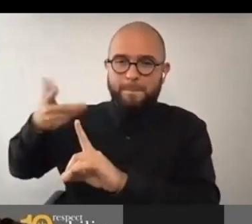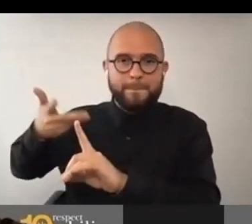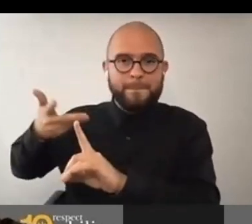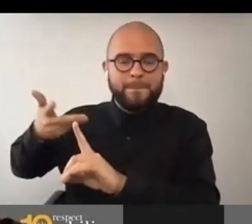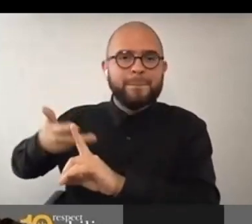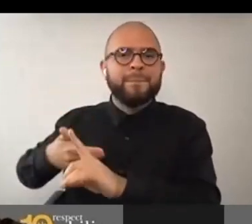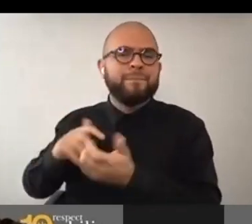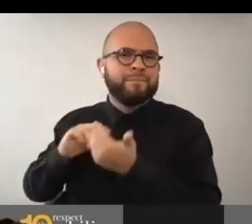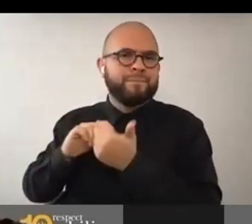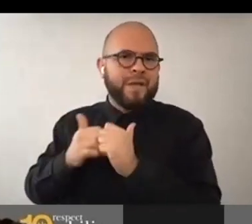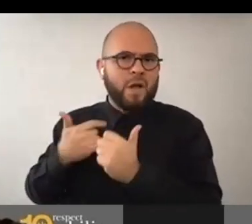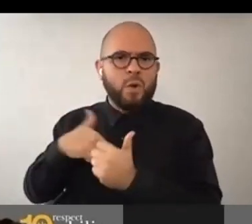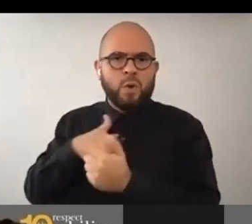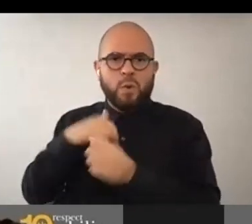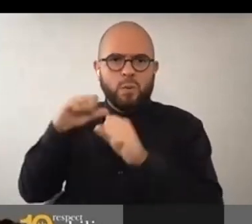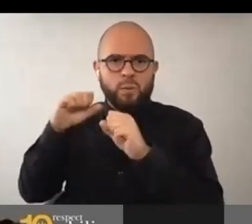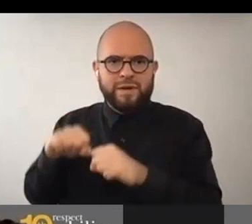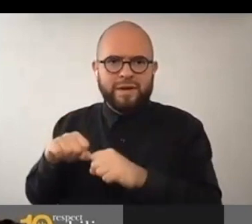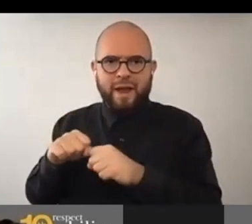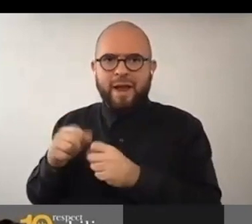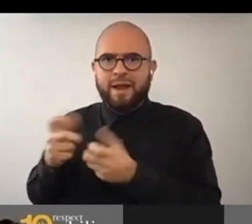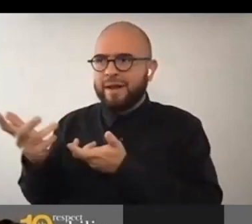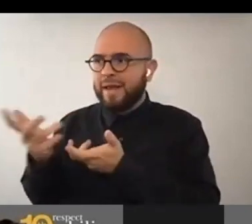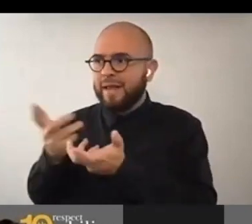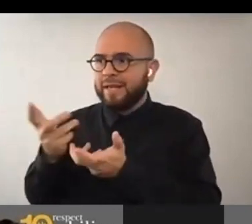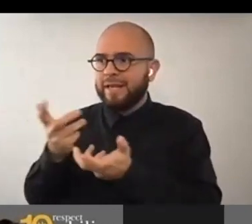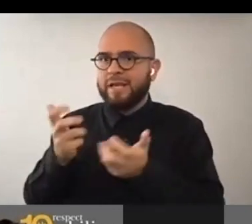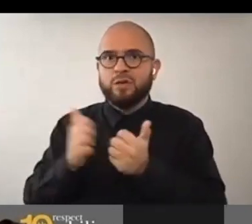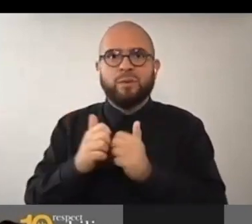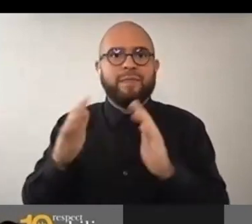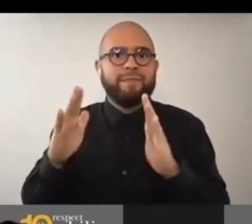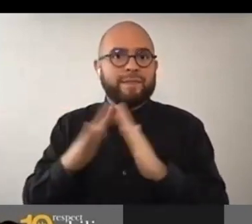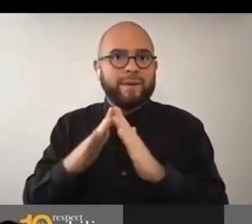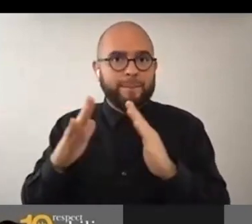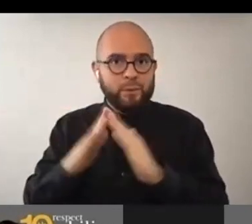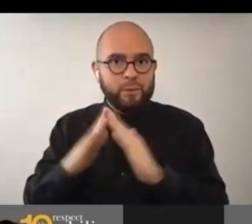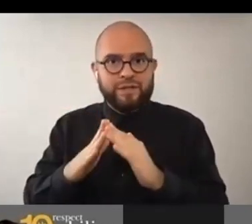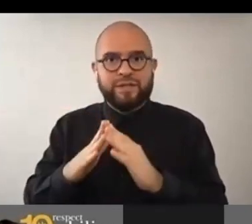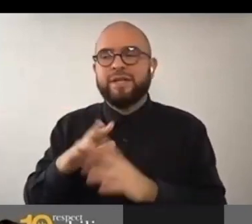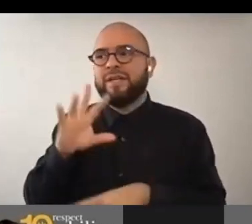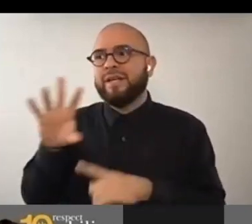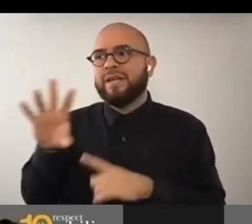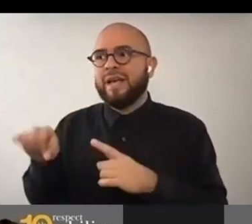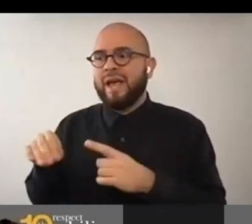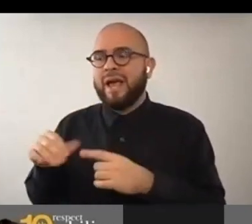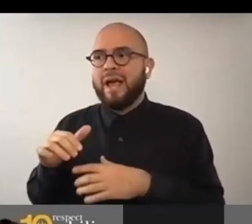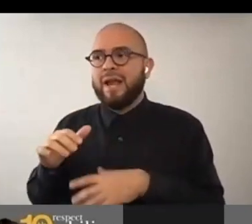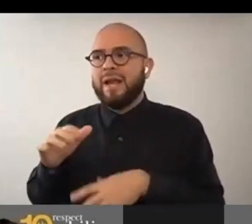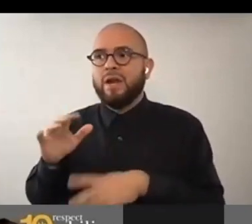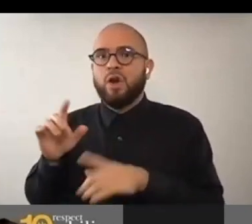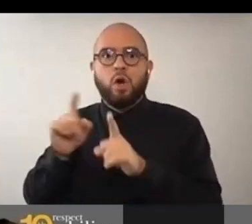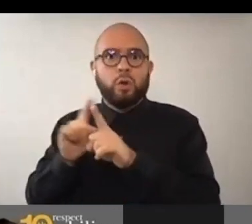can engage with our community and our elected officials, and